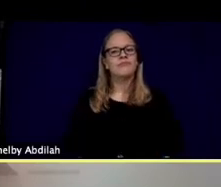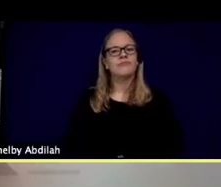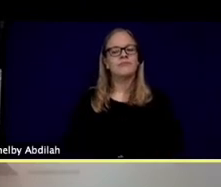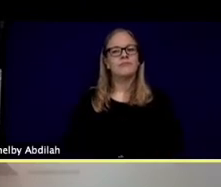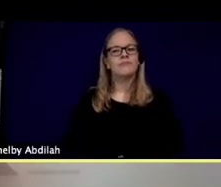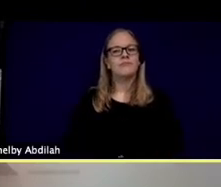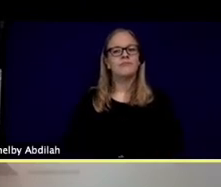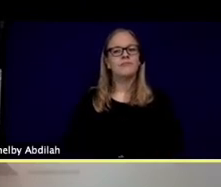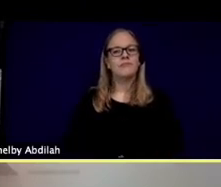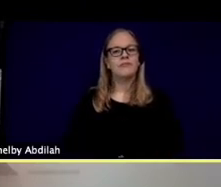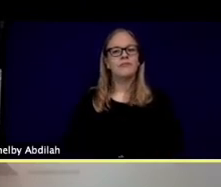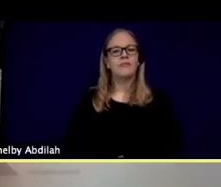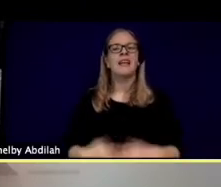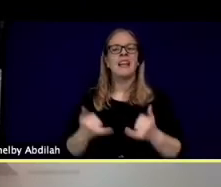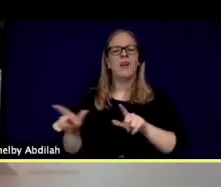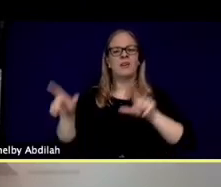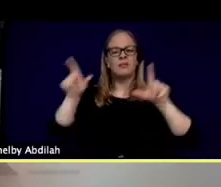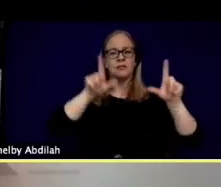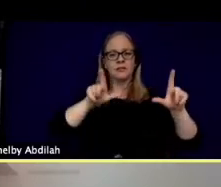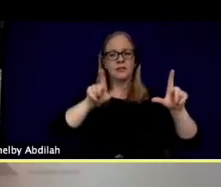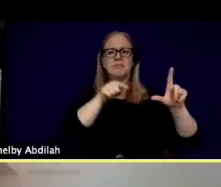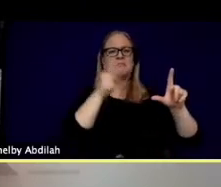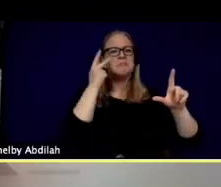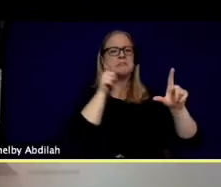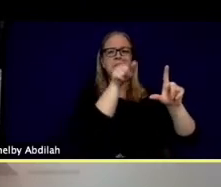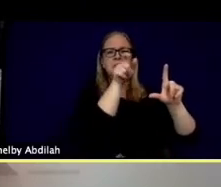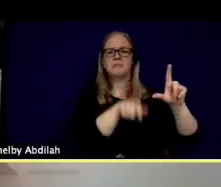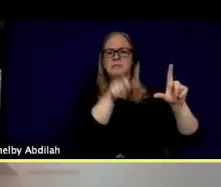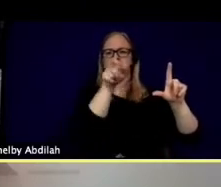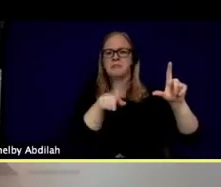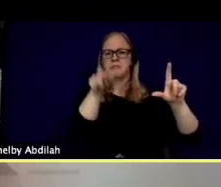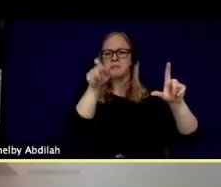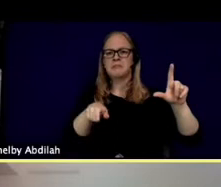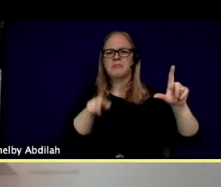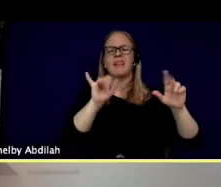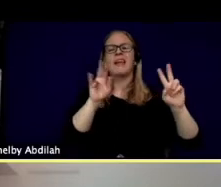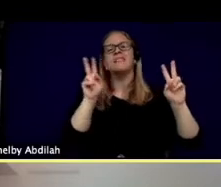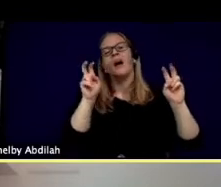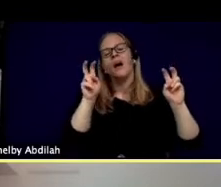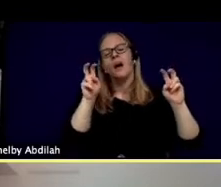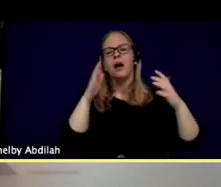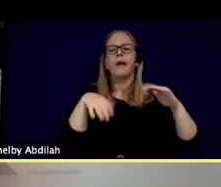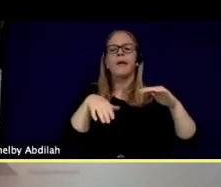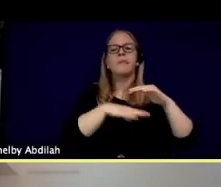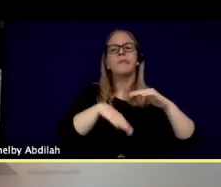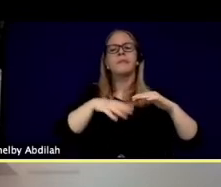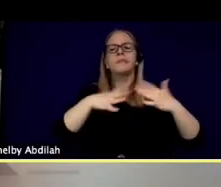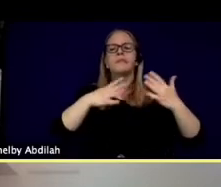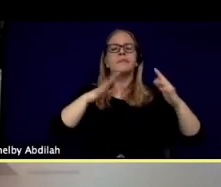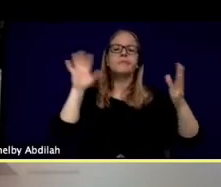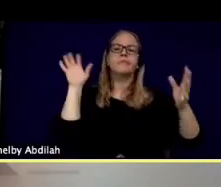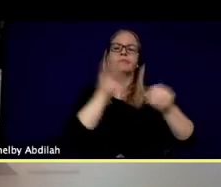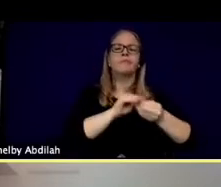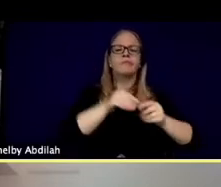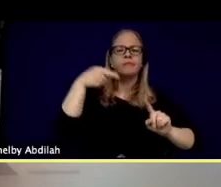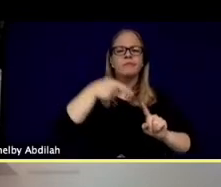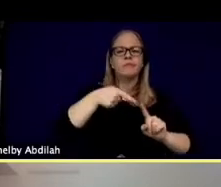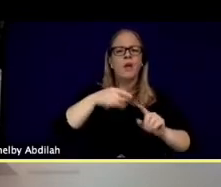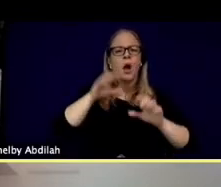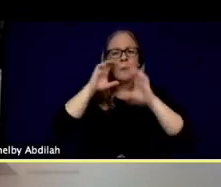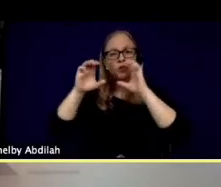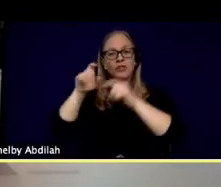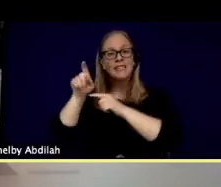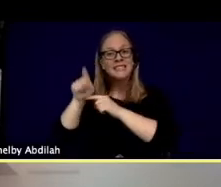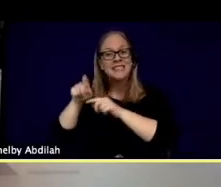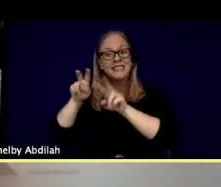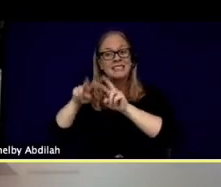So here's just an overview of what this communication needs assessment examines. So